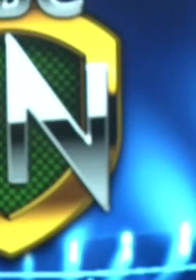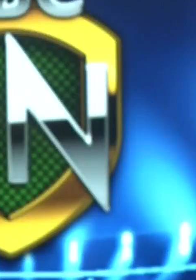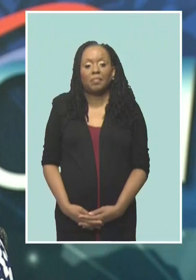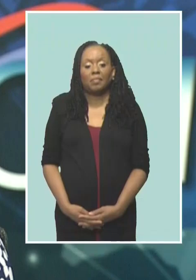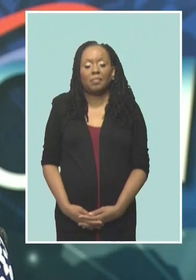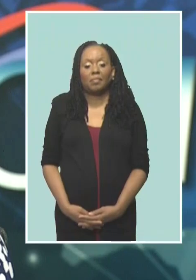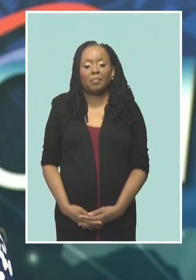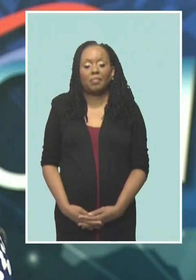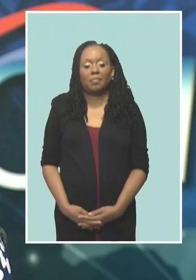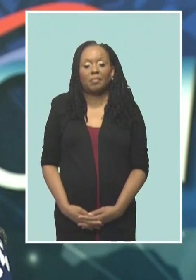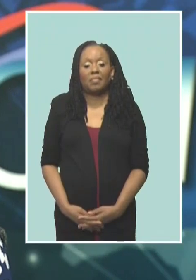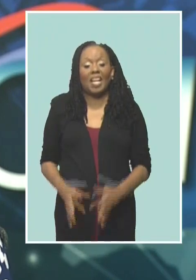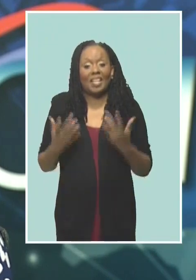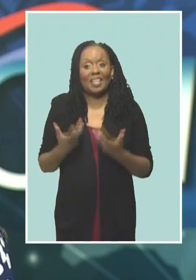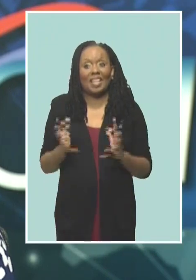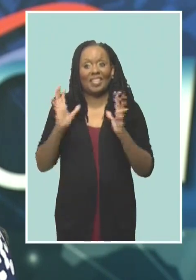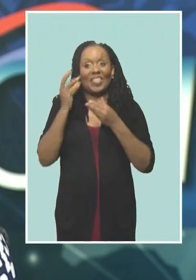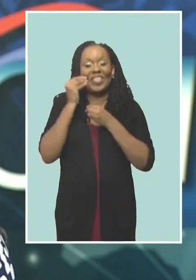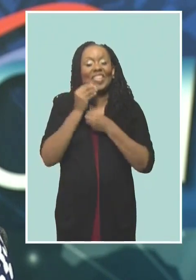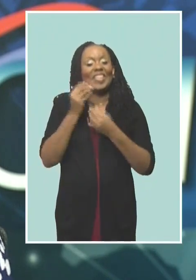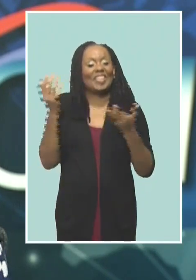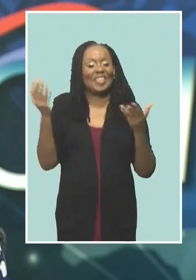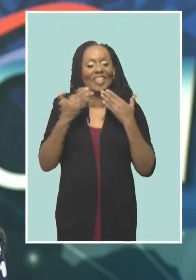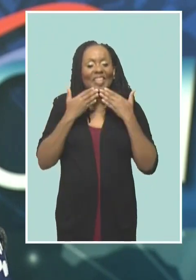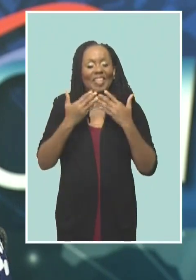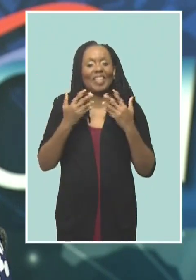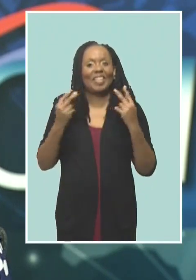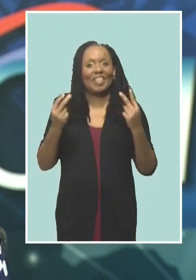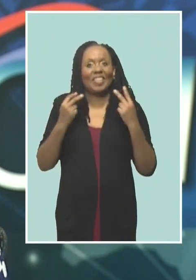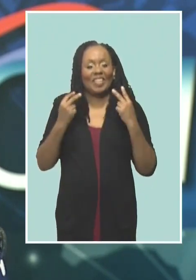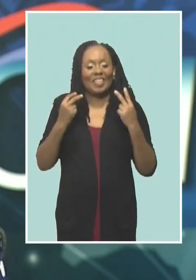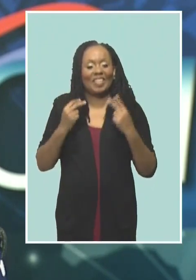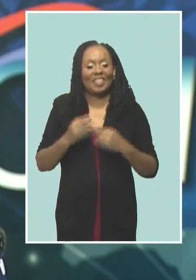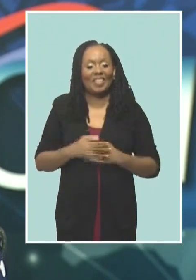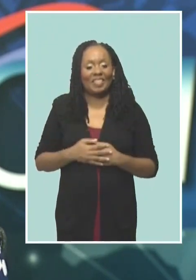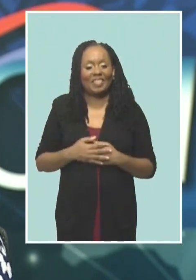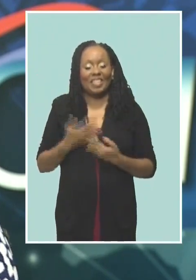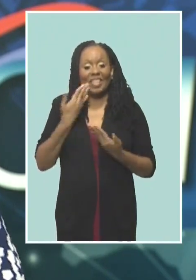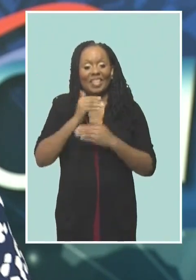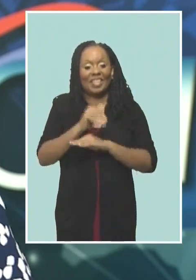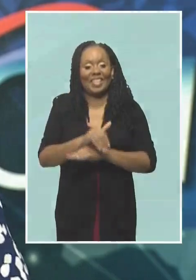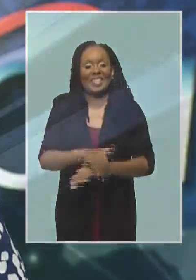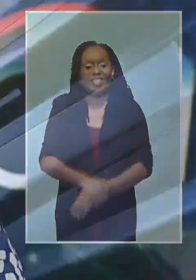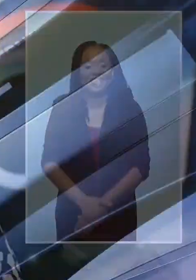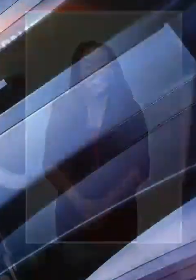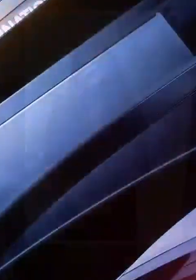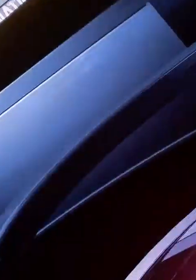Thanks, Anne-Marie. Well, that's our news for tonight. Thank you so much for tuning in. Good night.